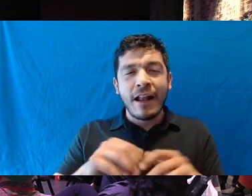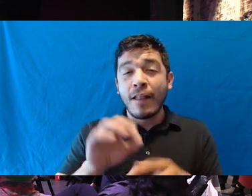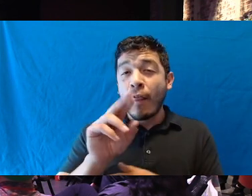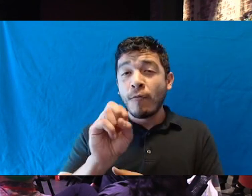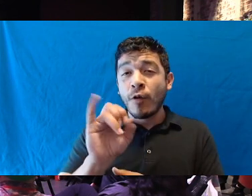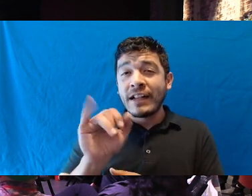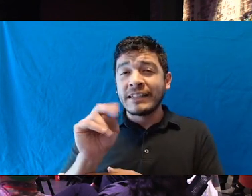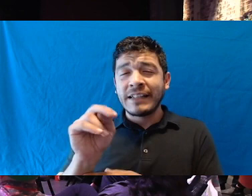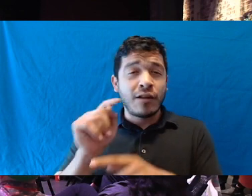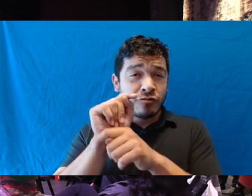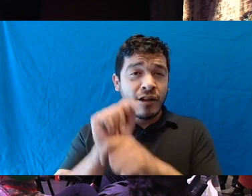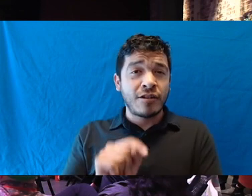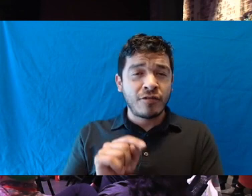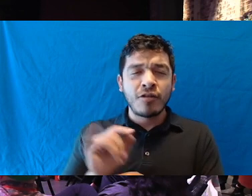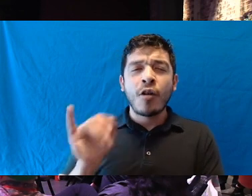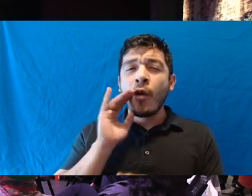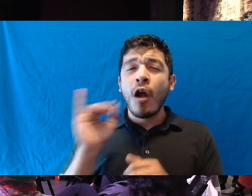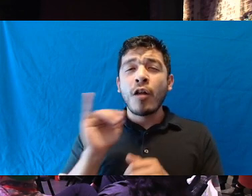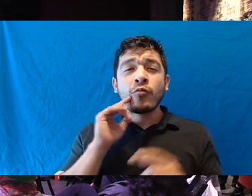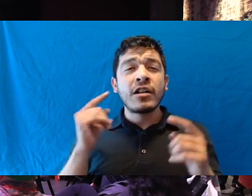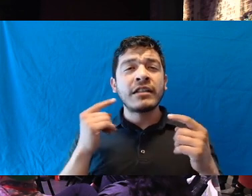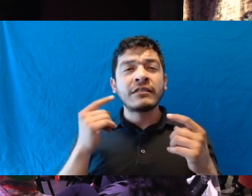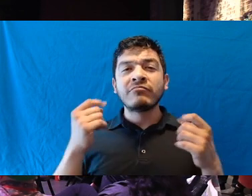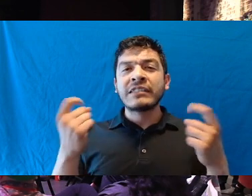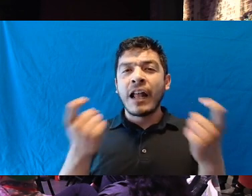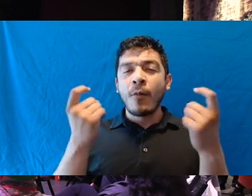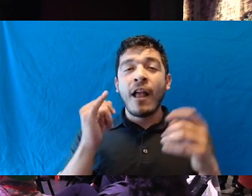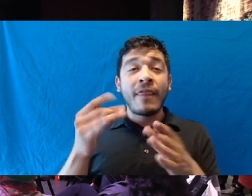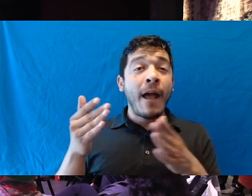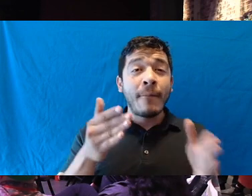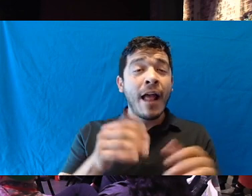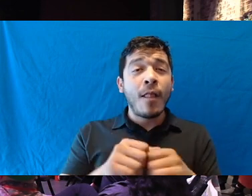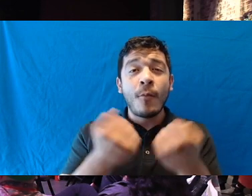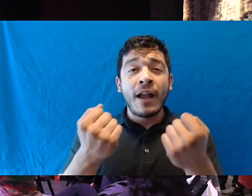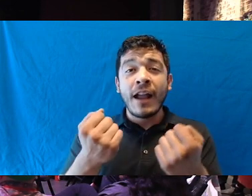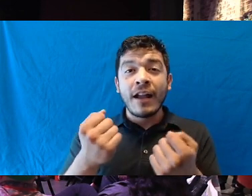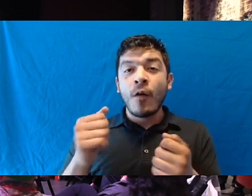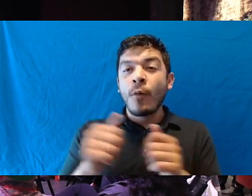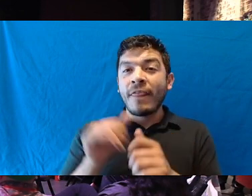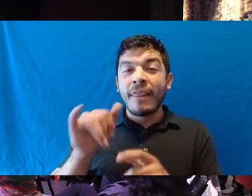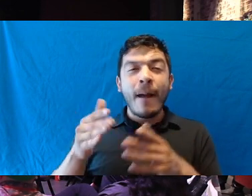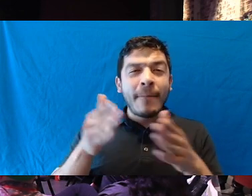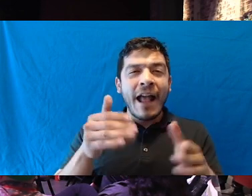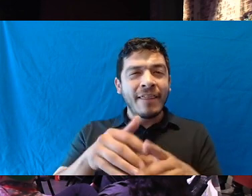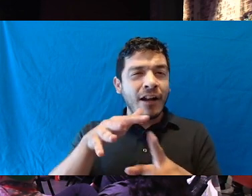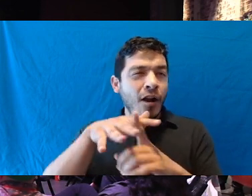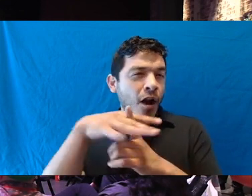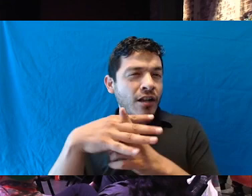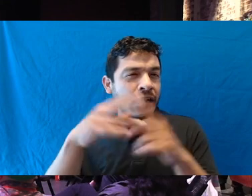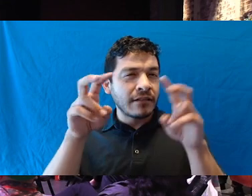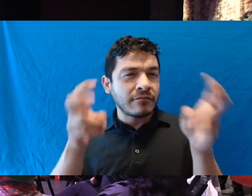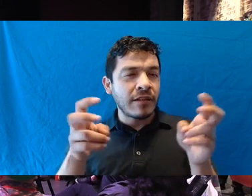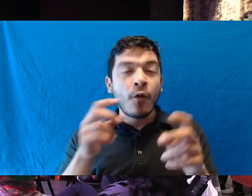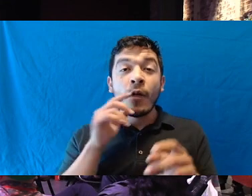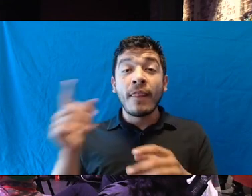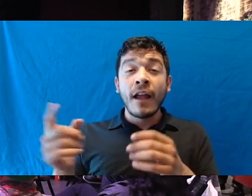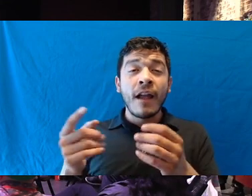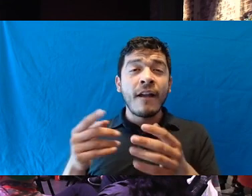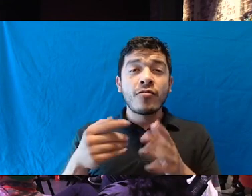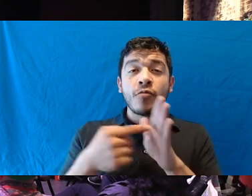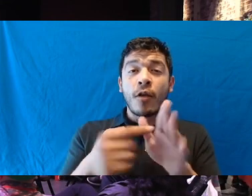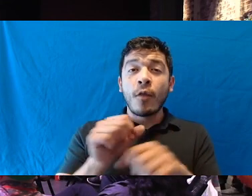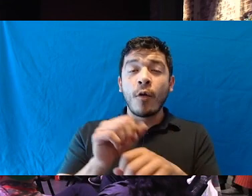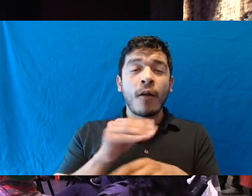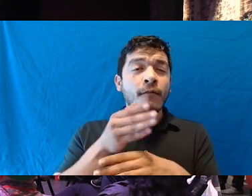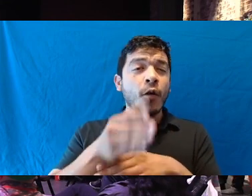pathbreaking publication of Fornés in Context, a volume featuring the work of more than 30 artists, advocates, and scholars, which is slated for